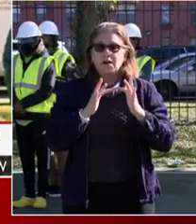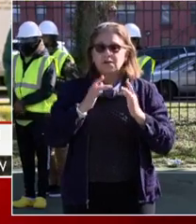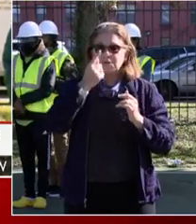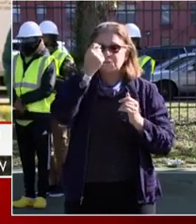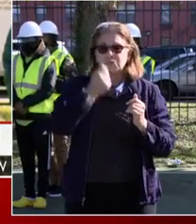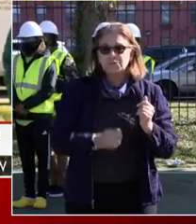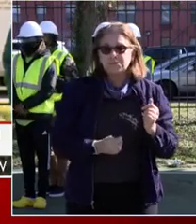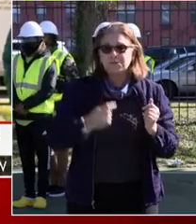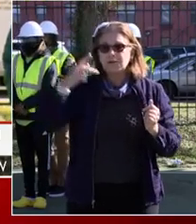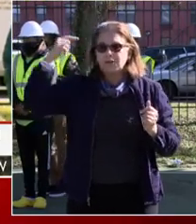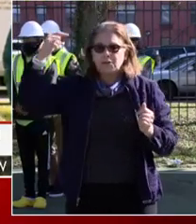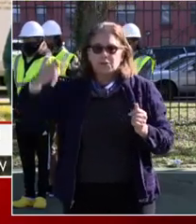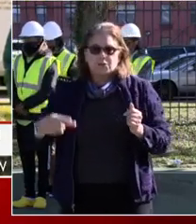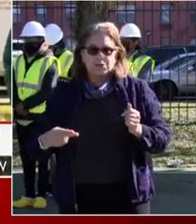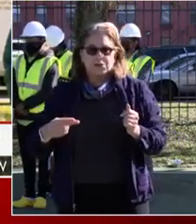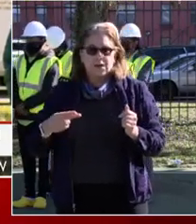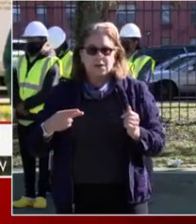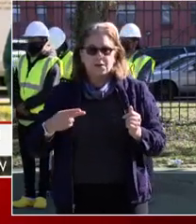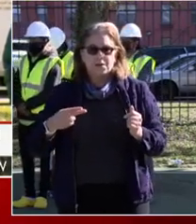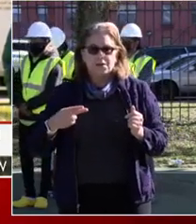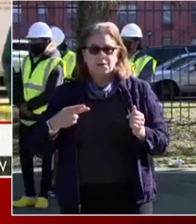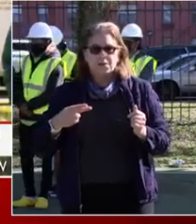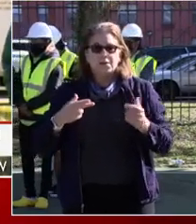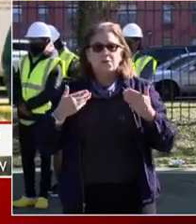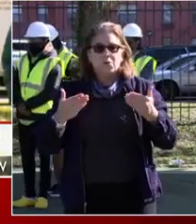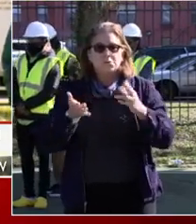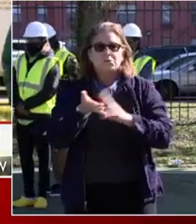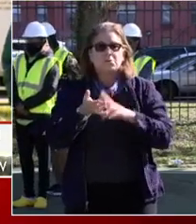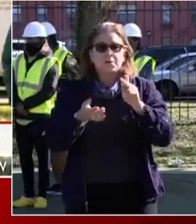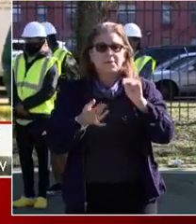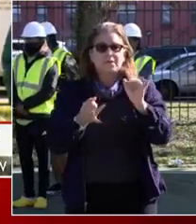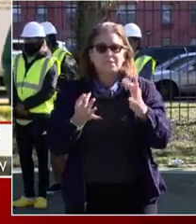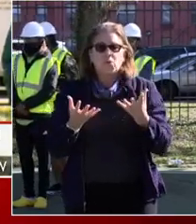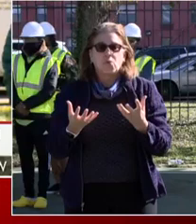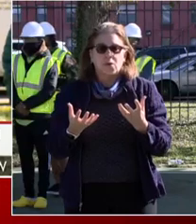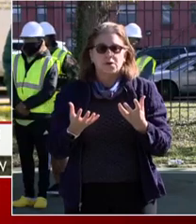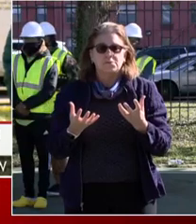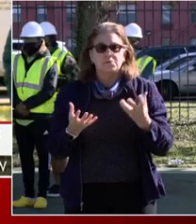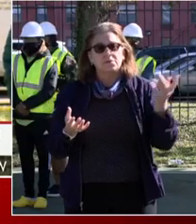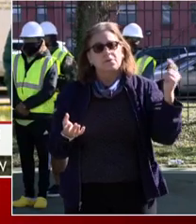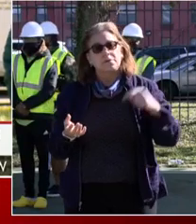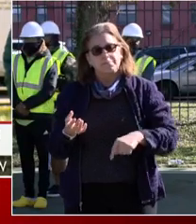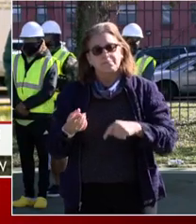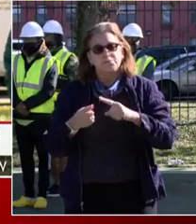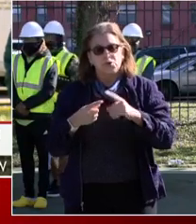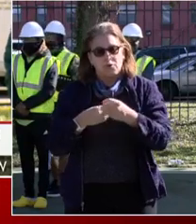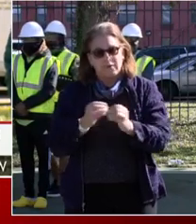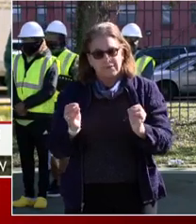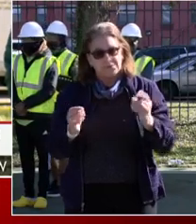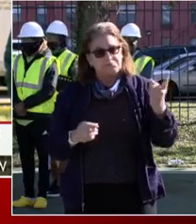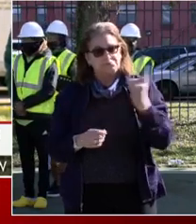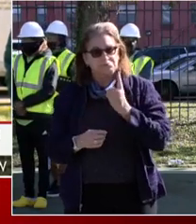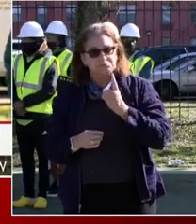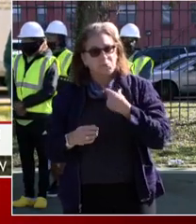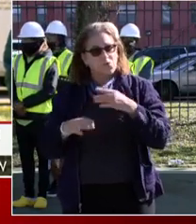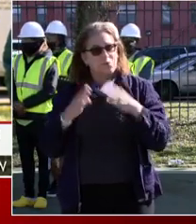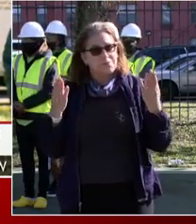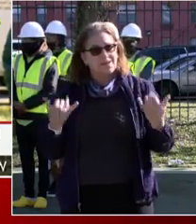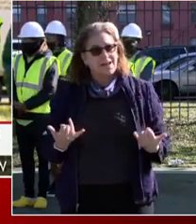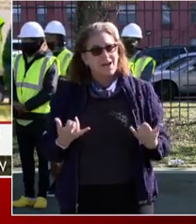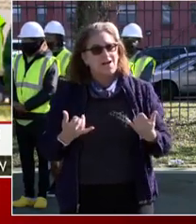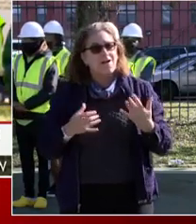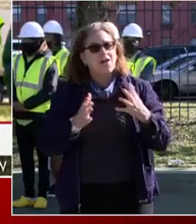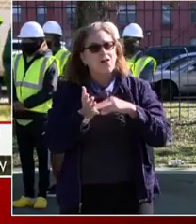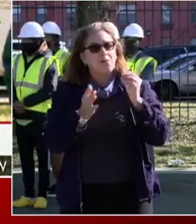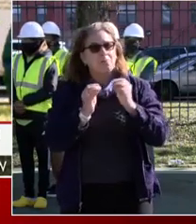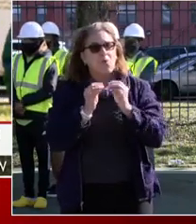up for Thursday, or you can also drop by because we're open. To learn more about the DC Infrastructure Academy,